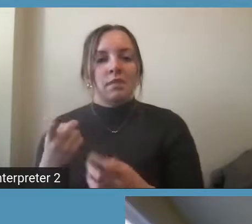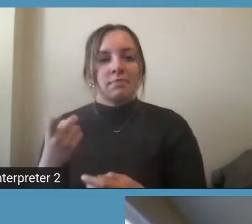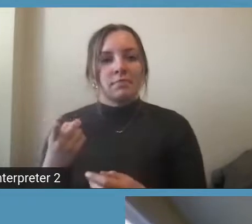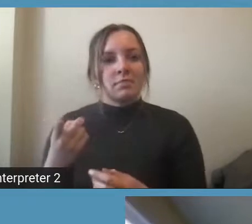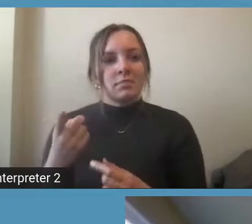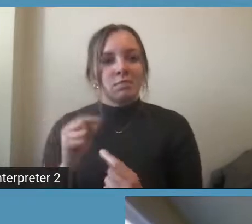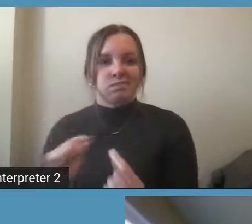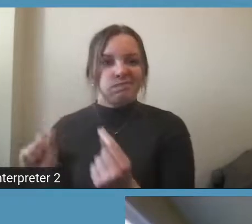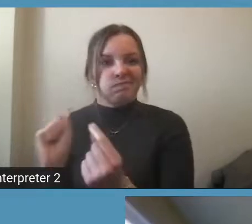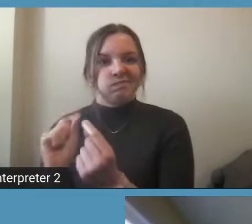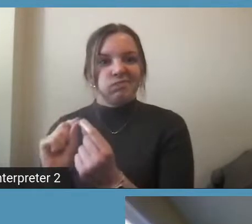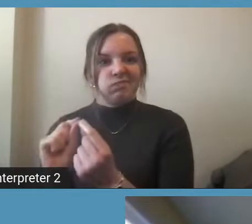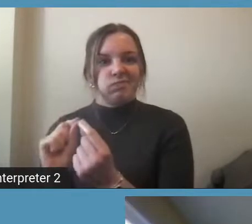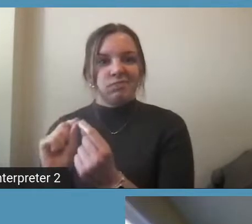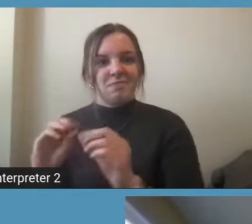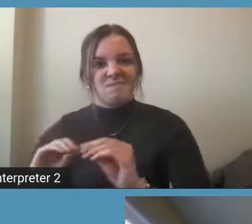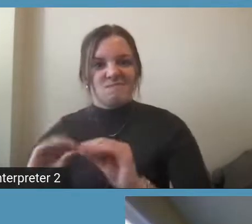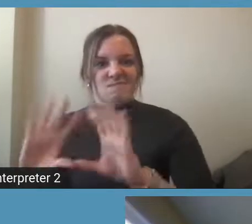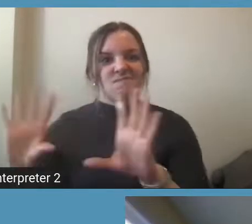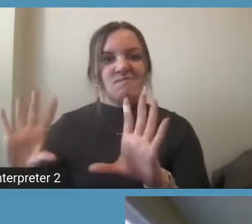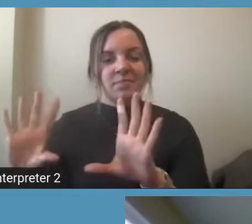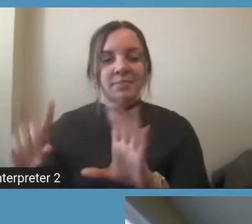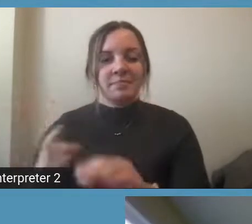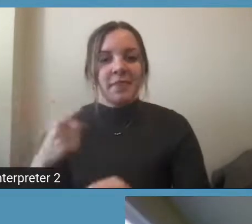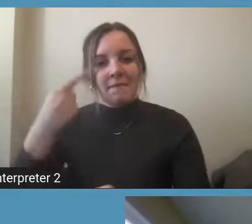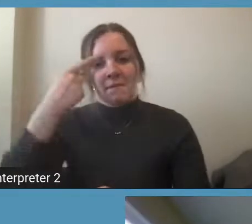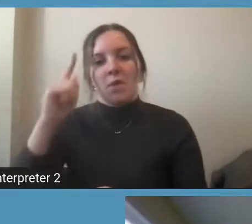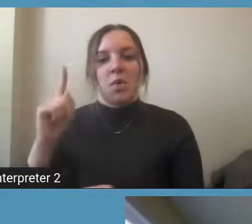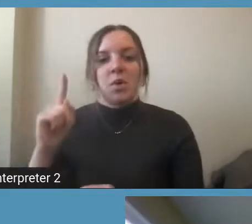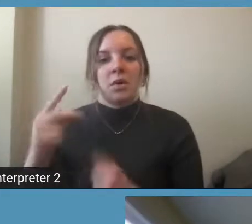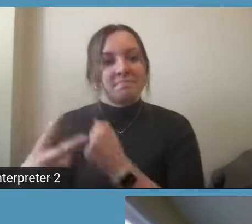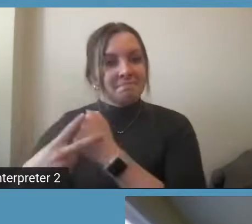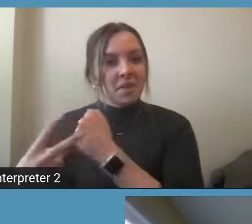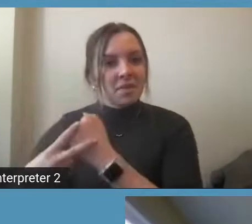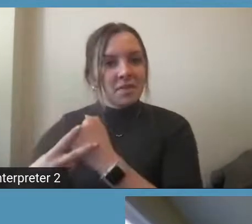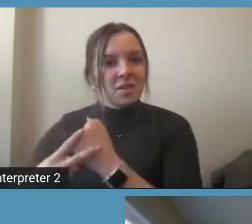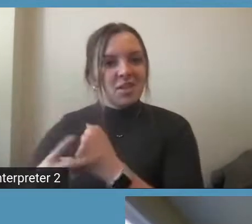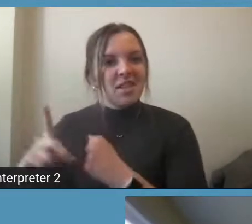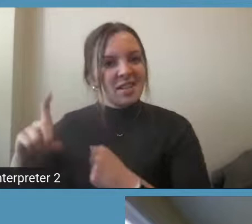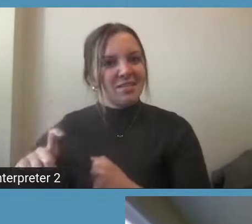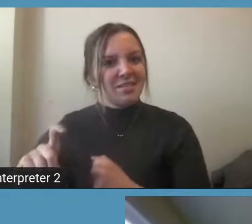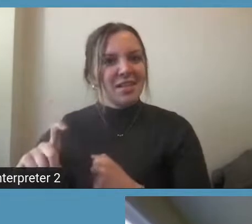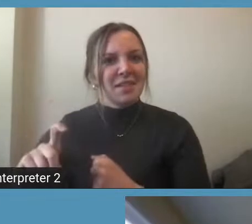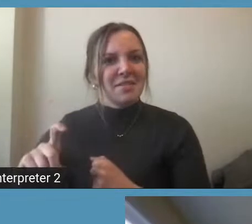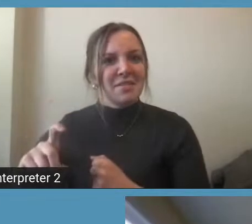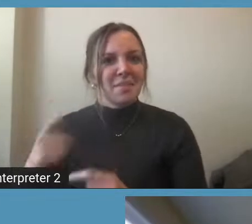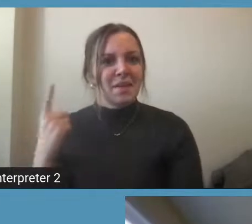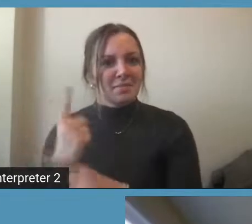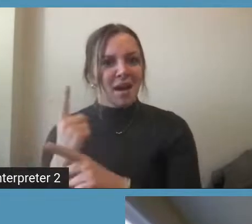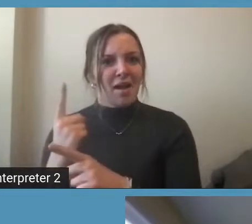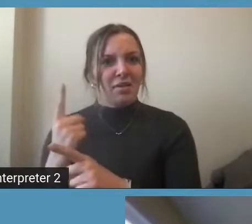sub-millimeter accuracy. So when you look back to the Smithsonian's project with the